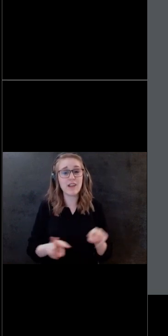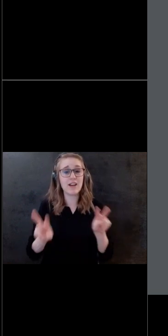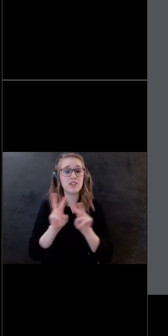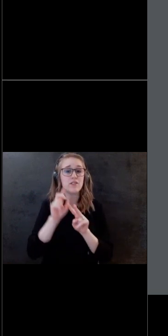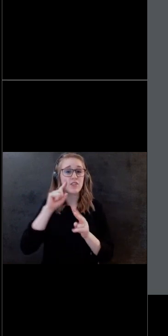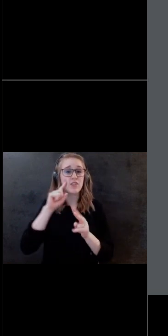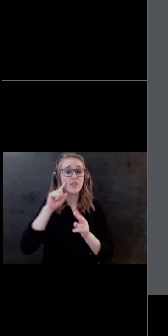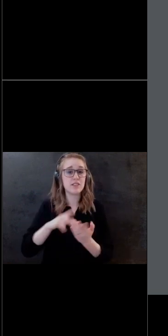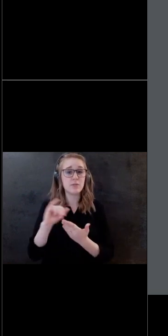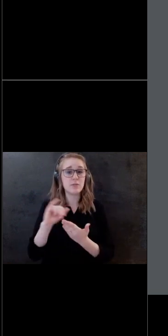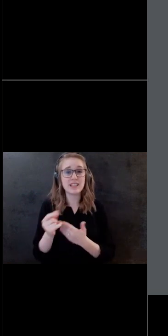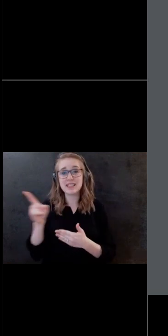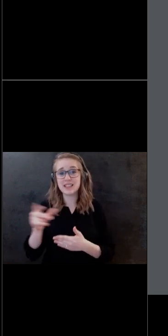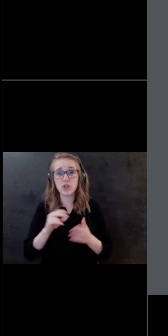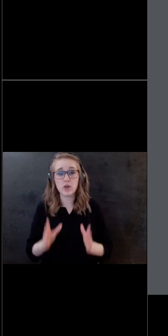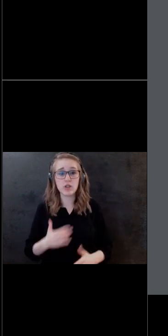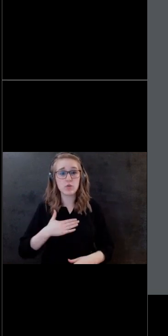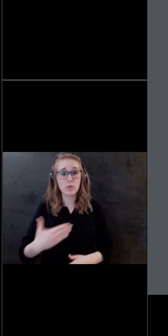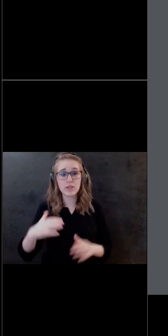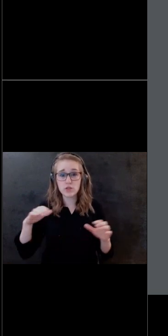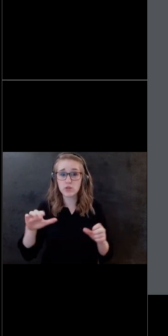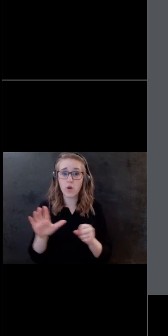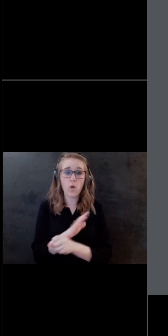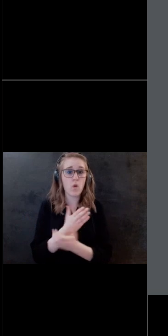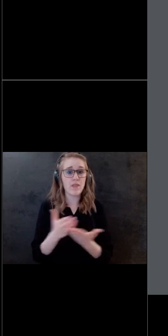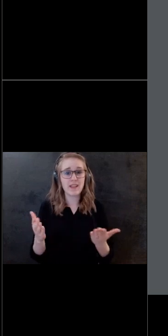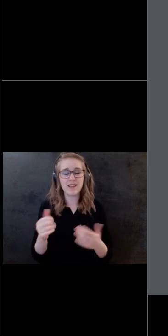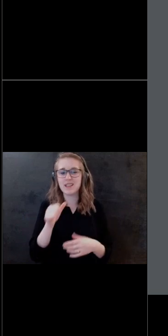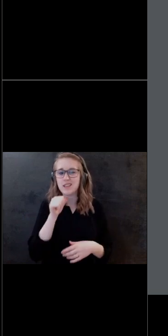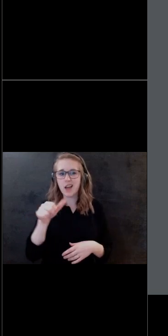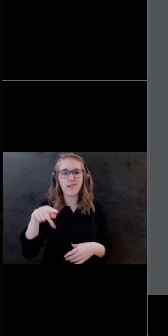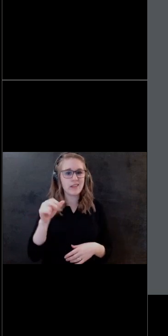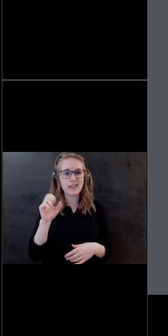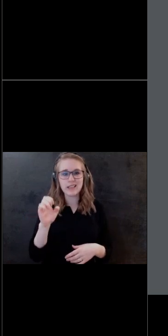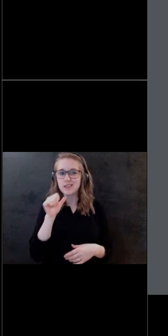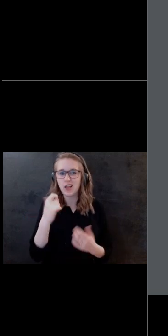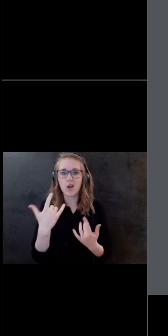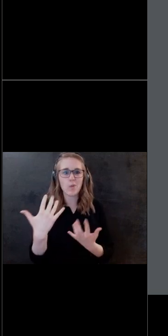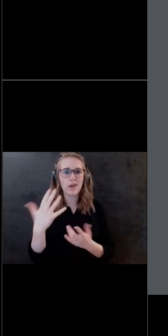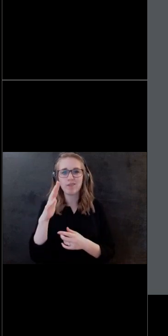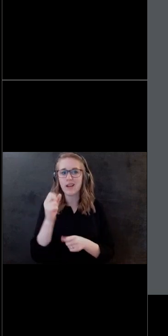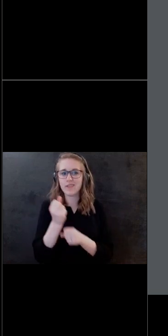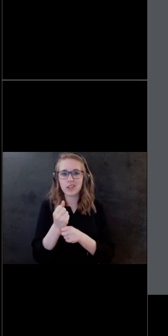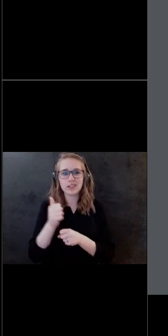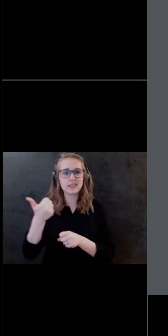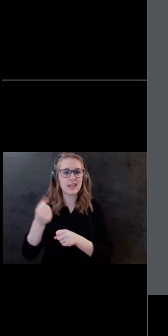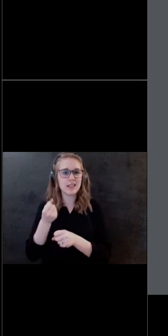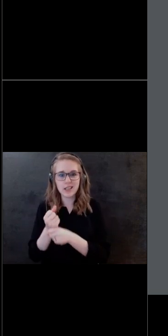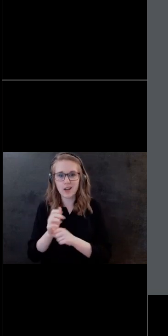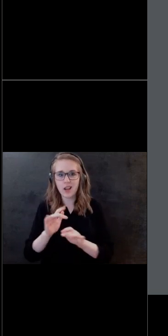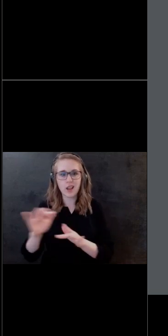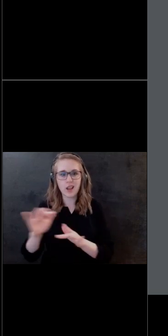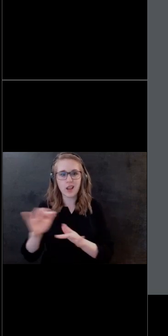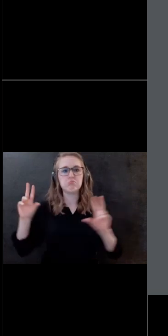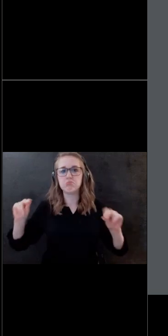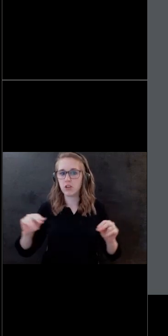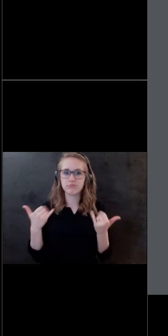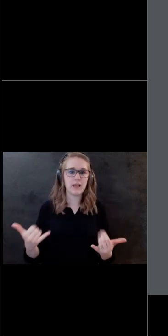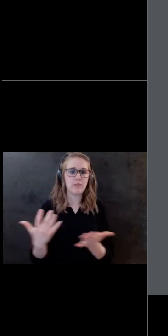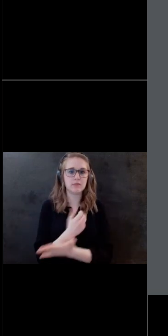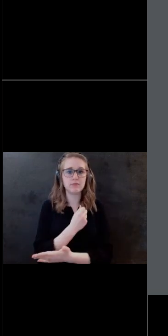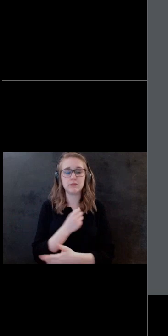this owner is willing to do the whole thing, not phase it, not wait 5 or 10 years, which is, and